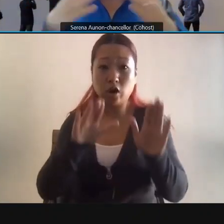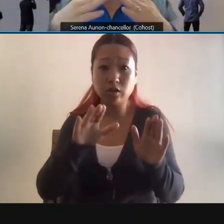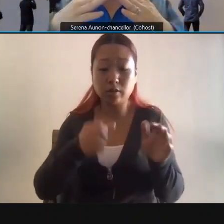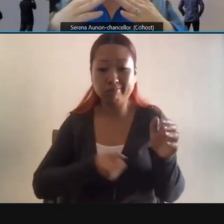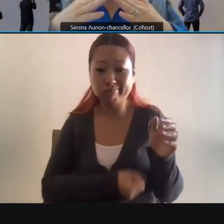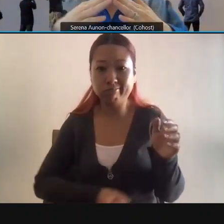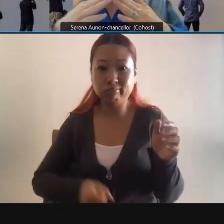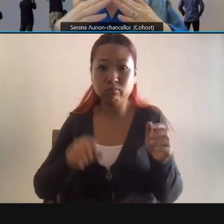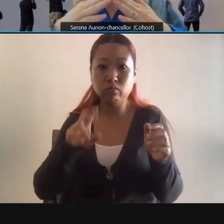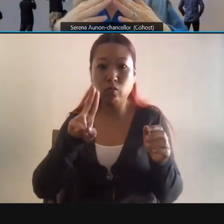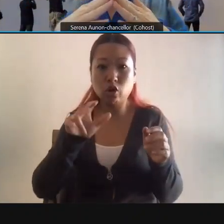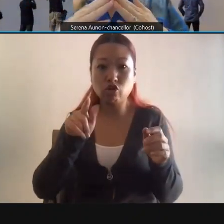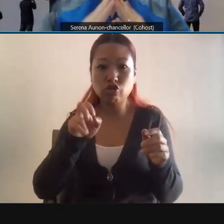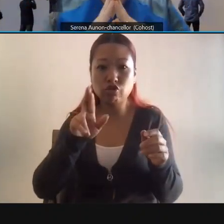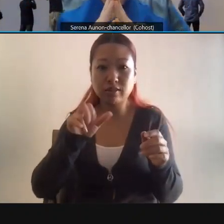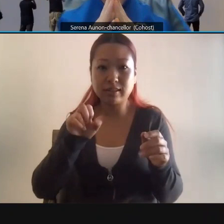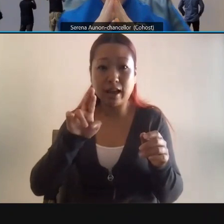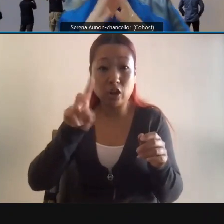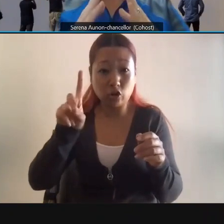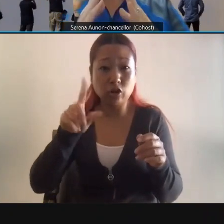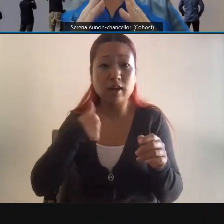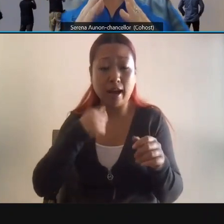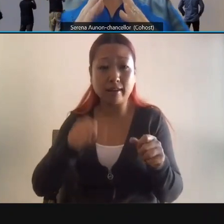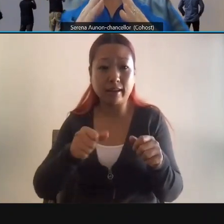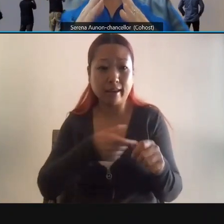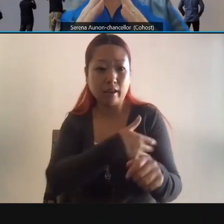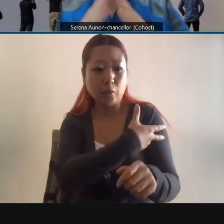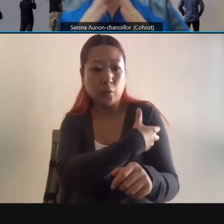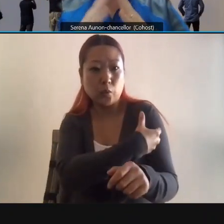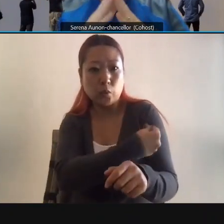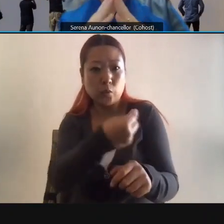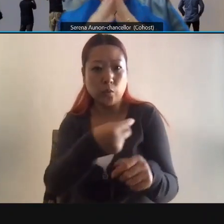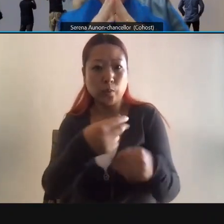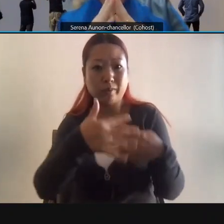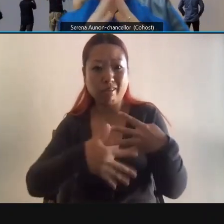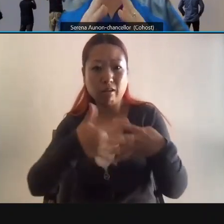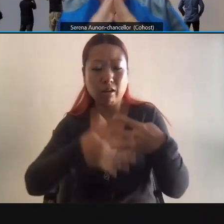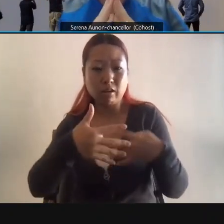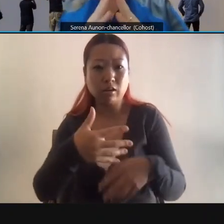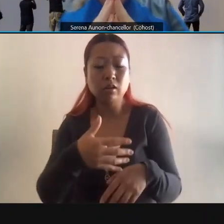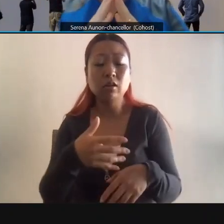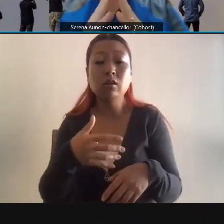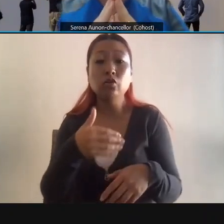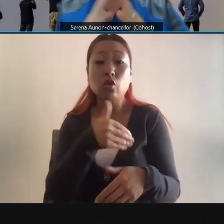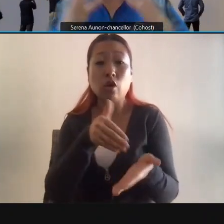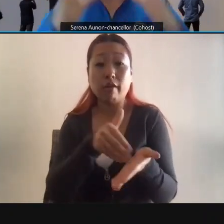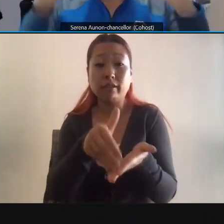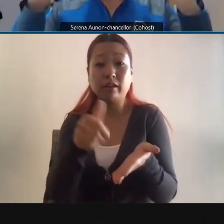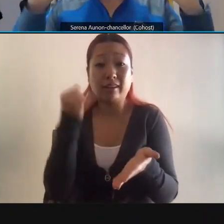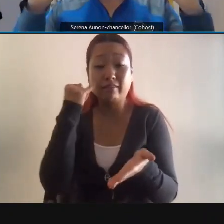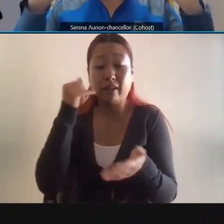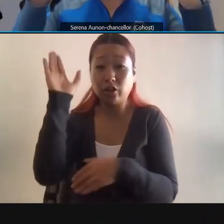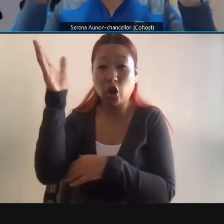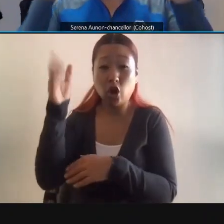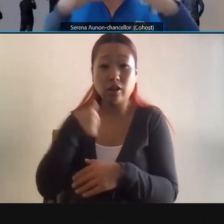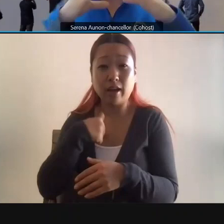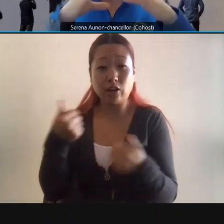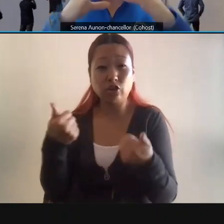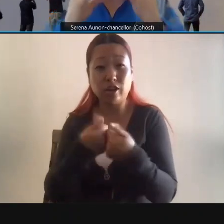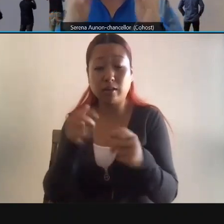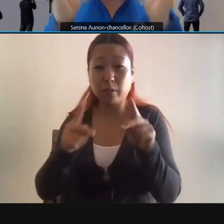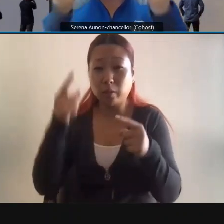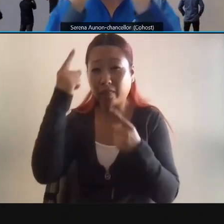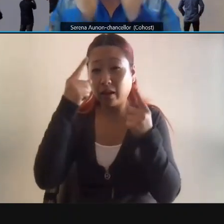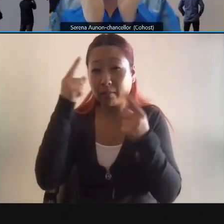I can draw blood work. And so a lot of times when I give talks, I challenge people to think about how do we